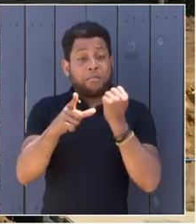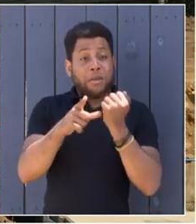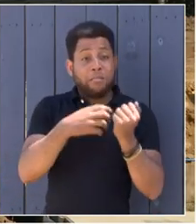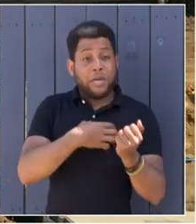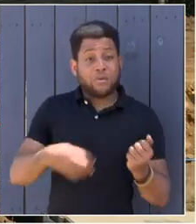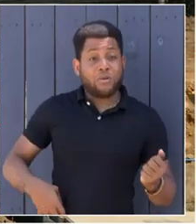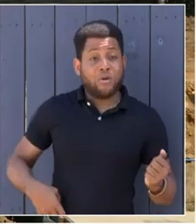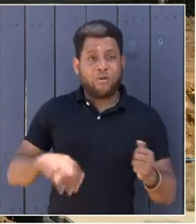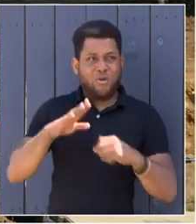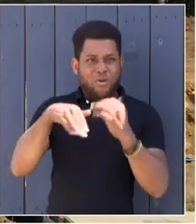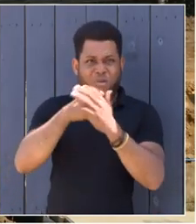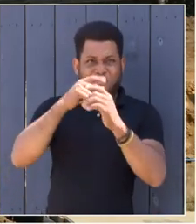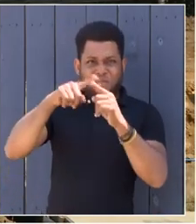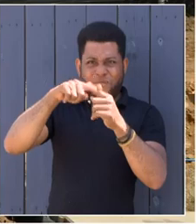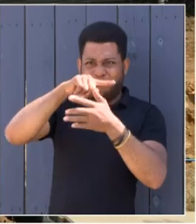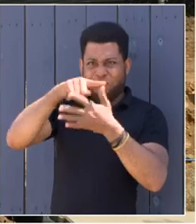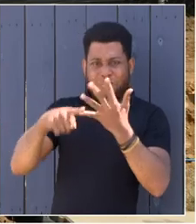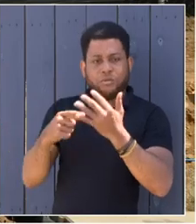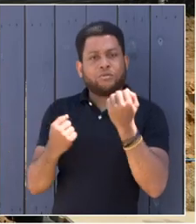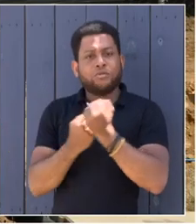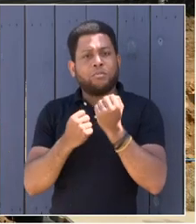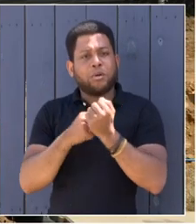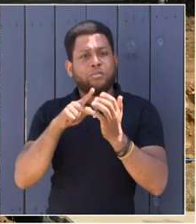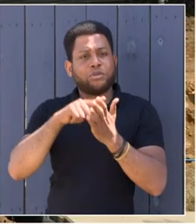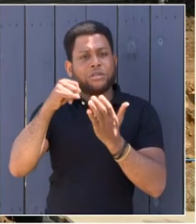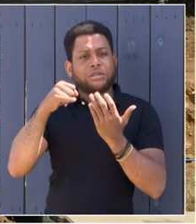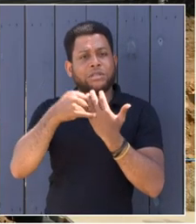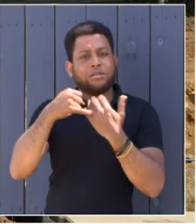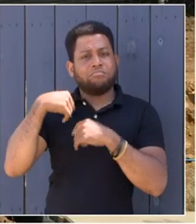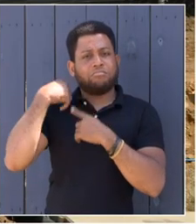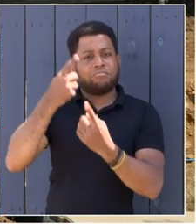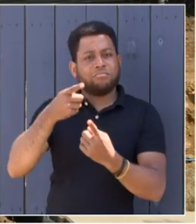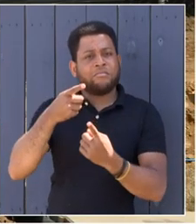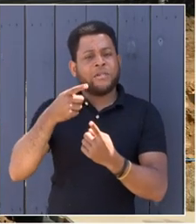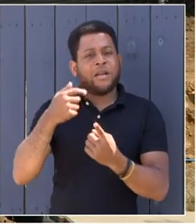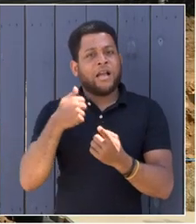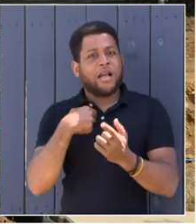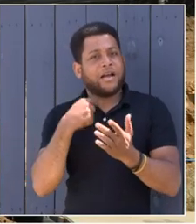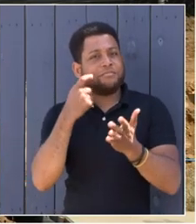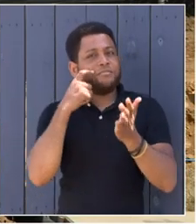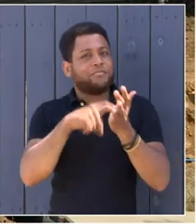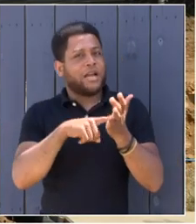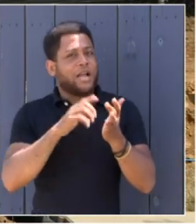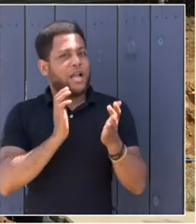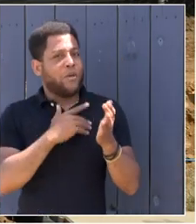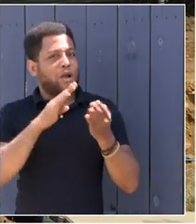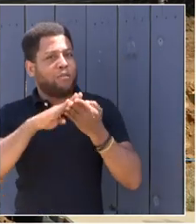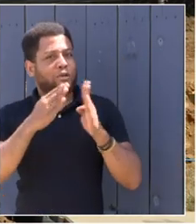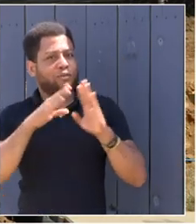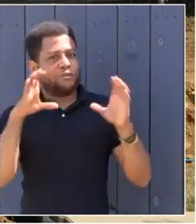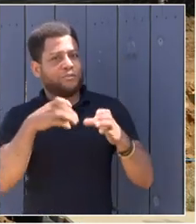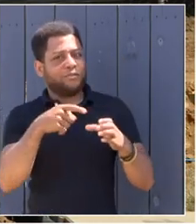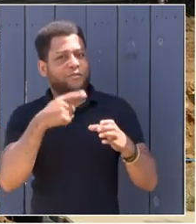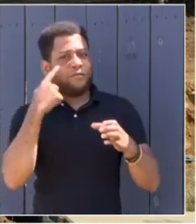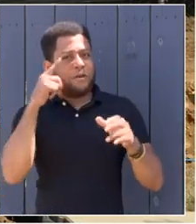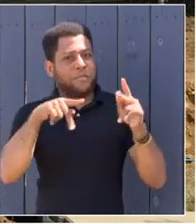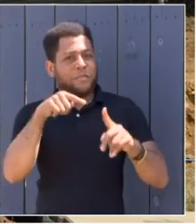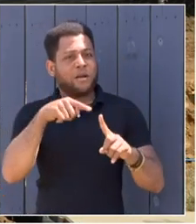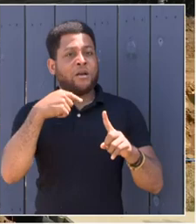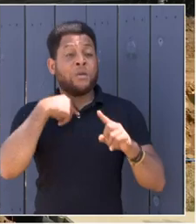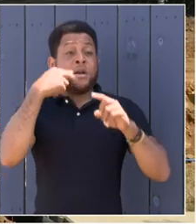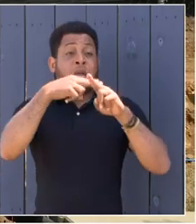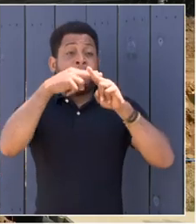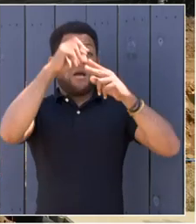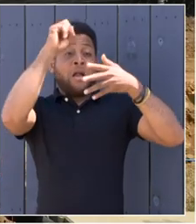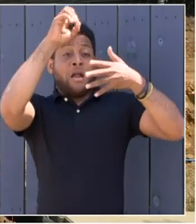here today. I'd also like to acknowledge the leaders of the key community organizations and many folks, too many to tell, that have been involved in support of